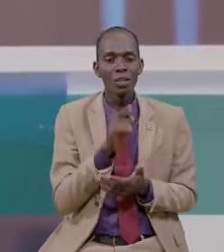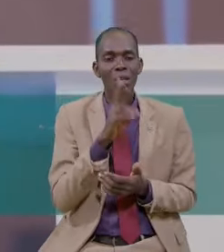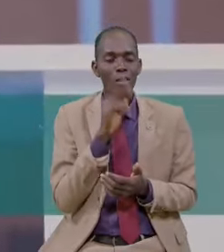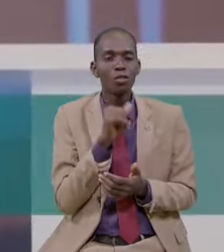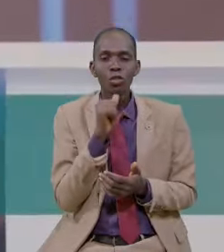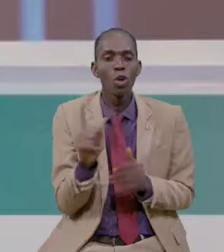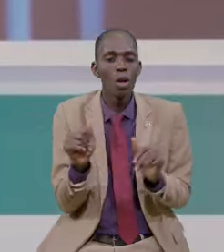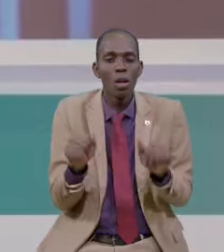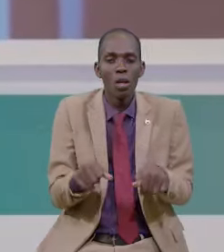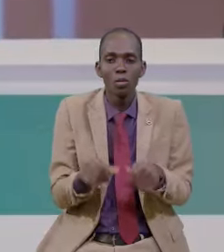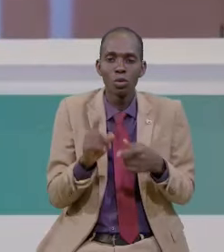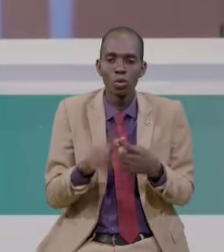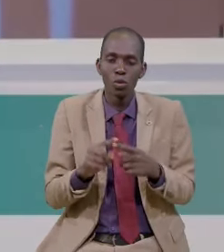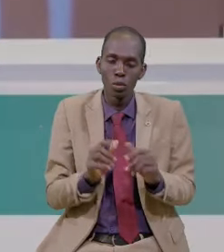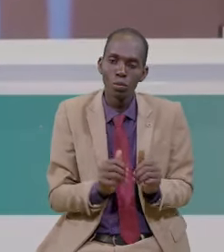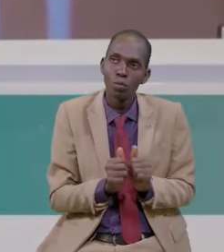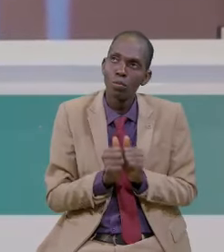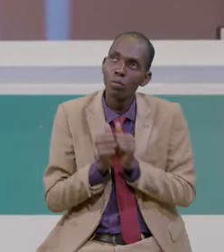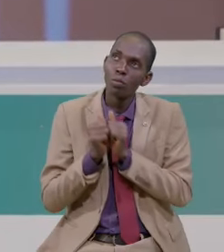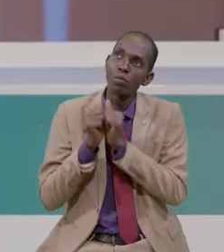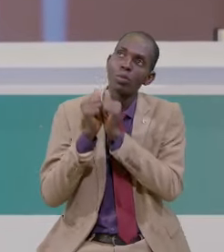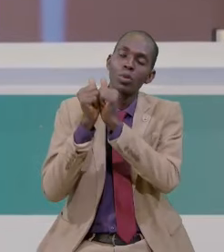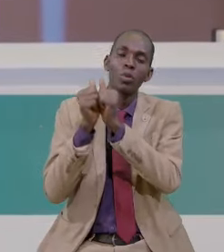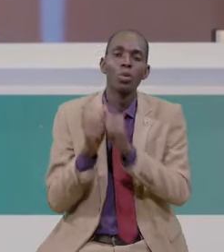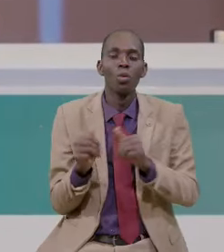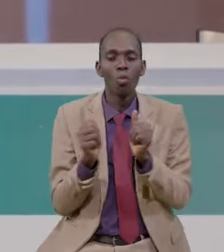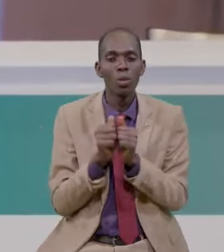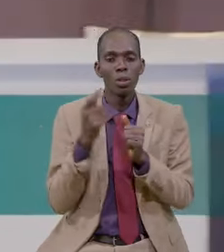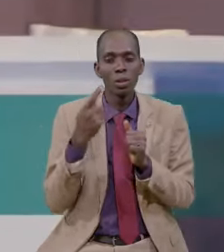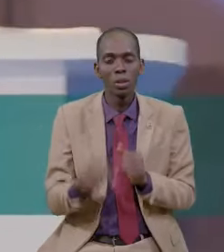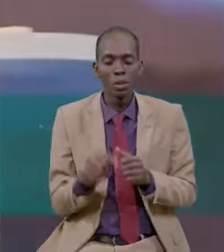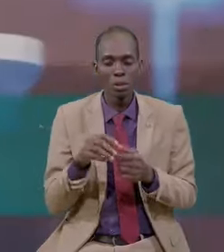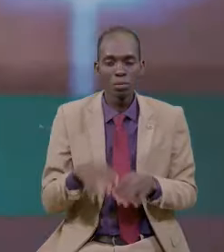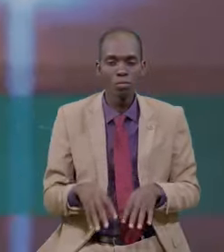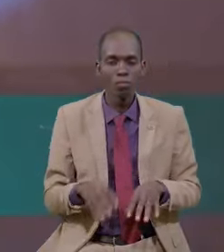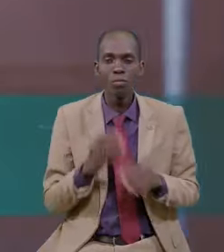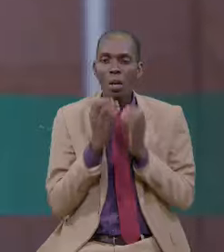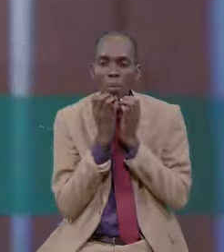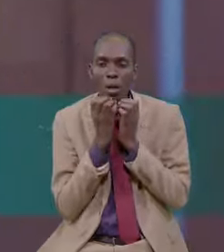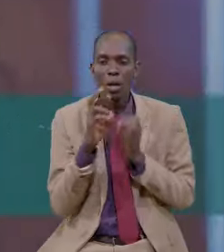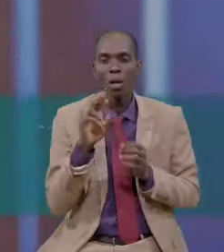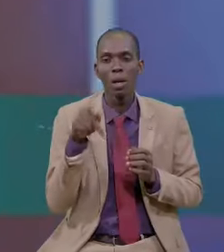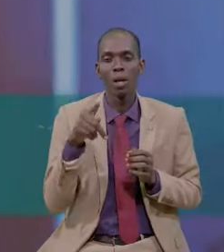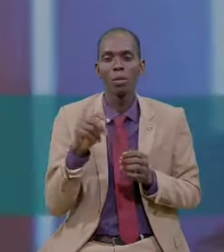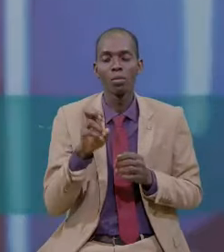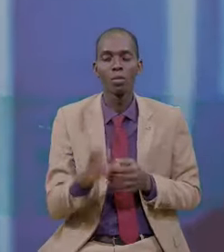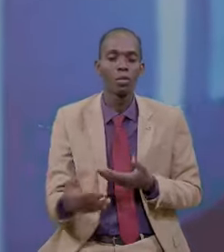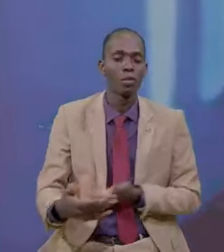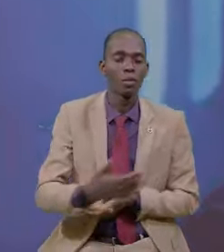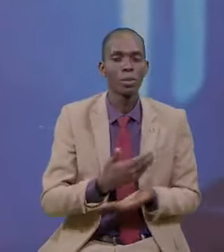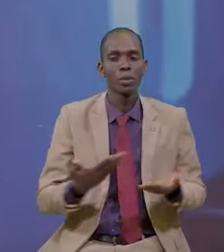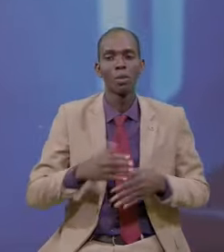to go for the precious harvest up on high. You would have wasted your whole